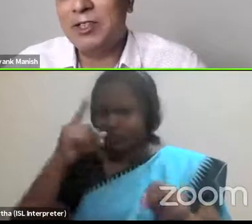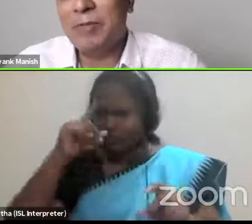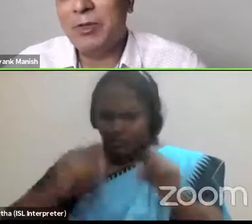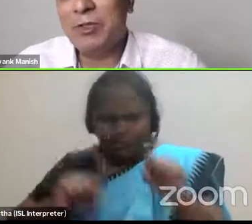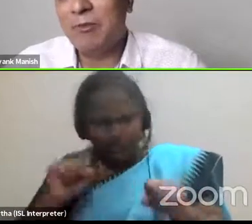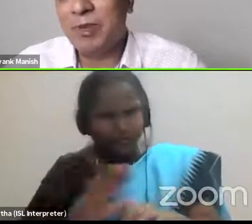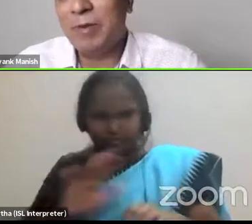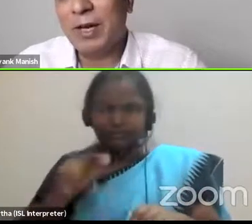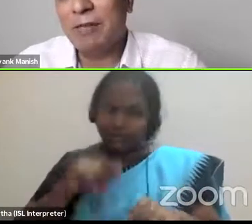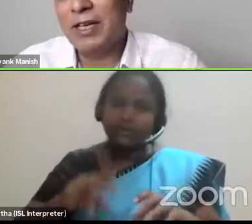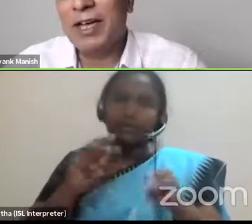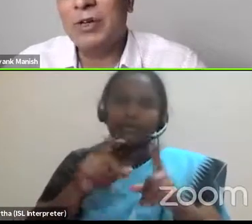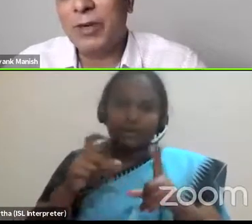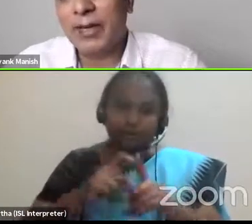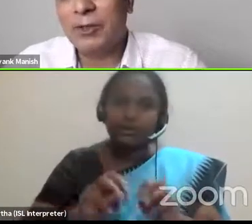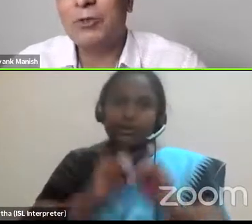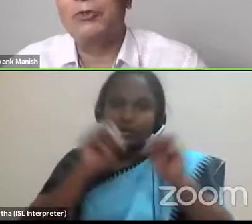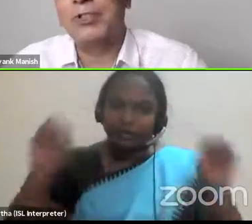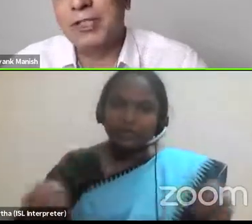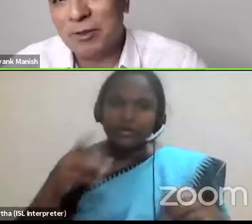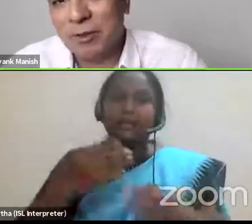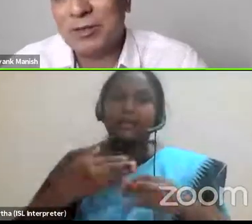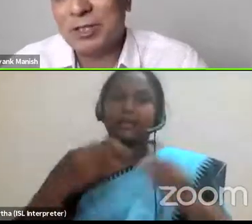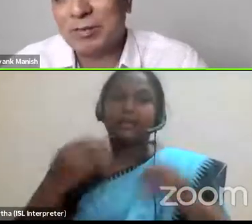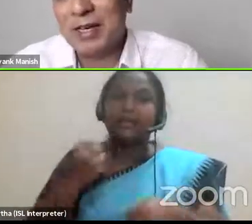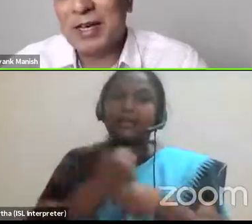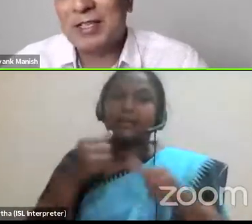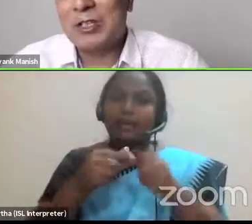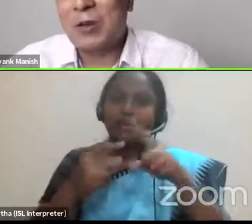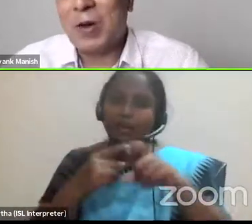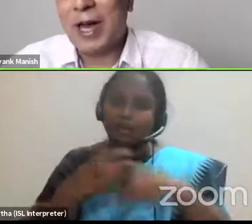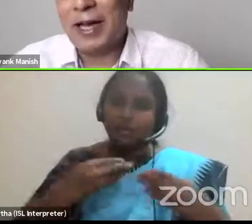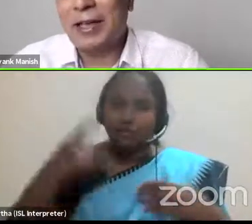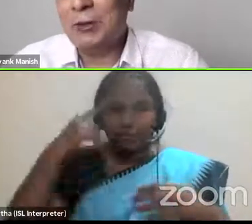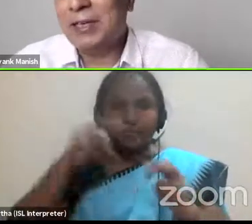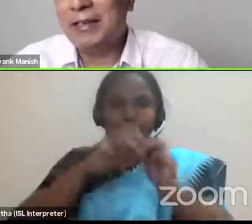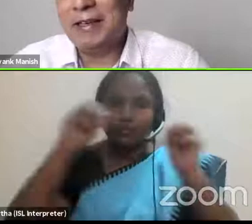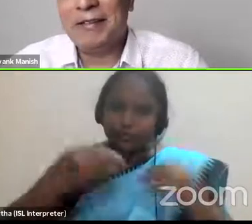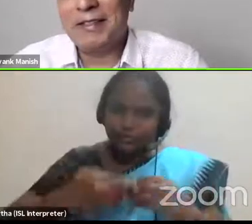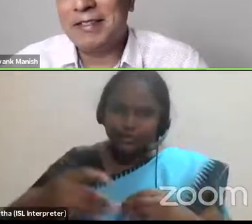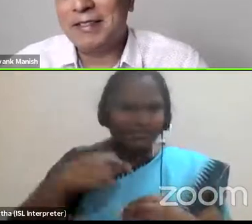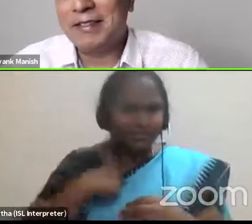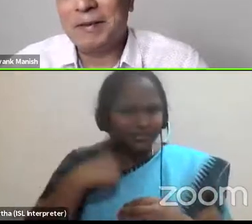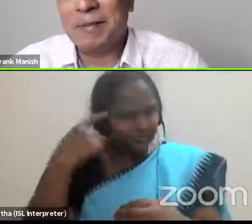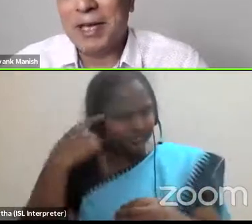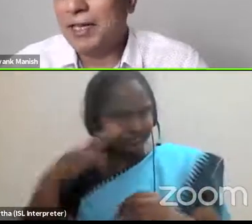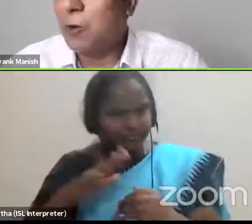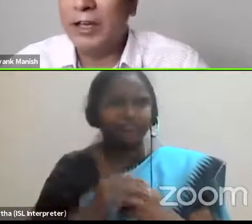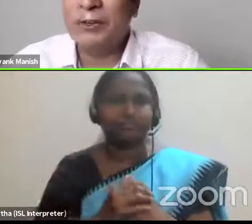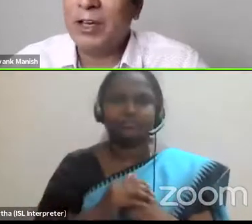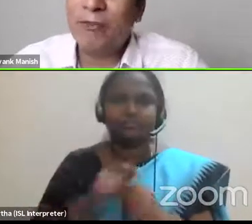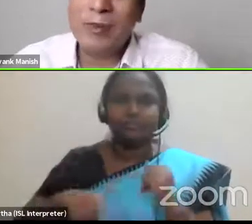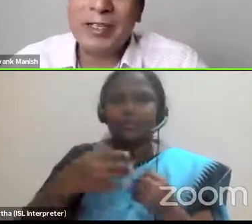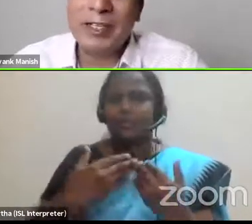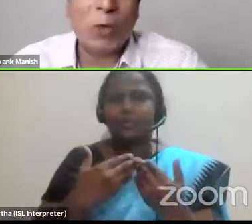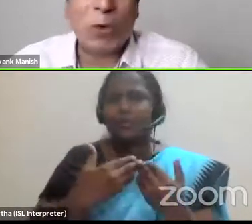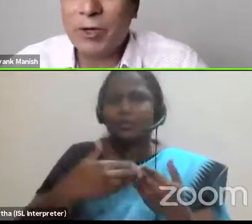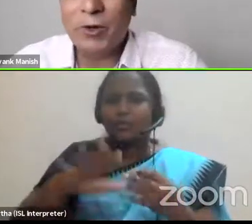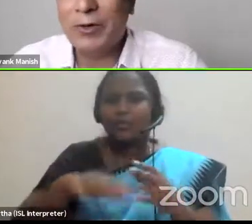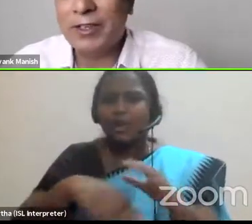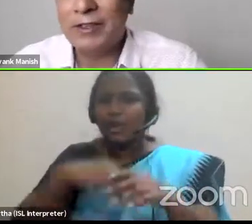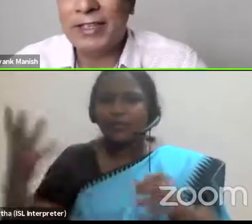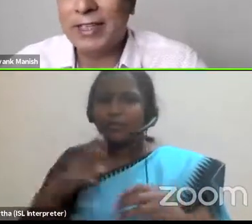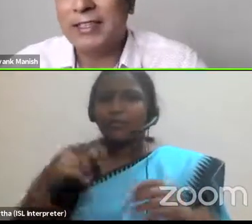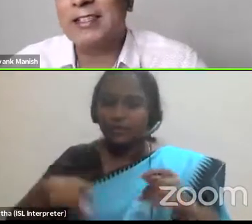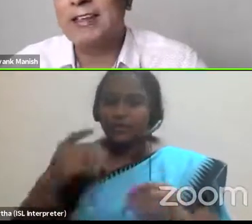the digital museum will become the gateway into the physical museum. So I don't think there is any going away from it. It's only